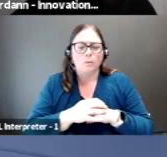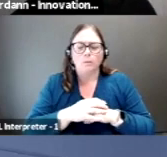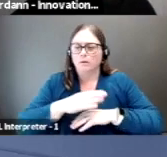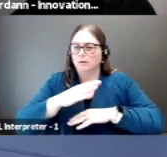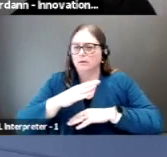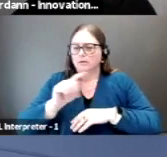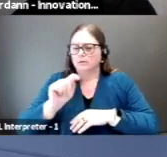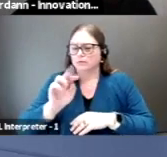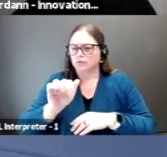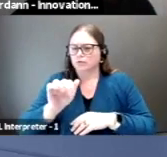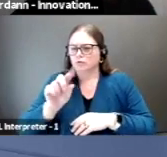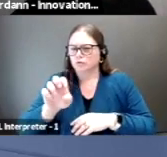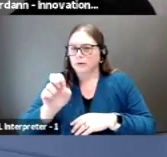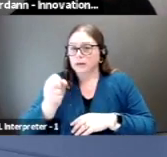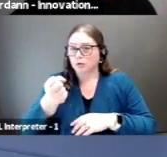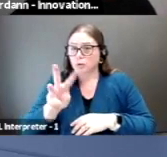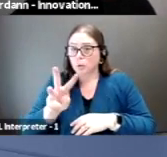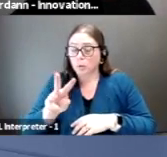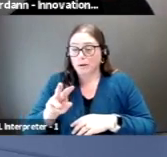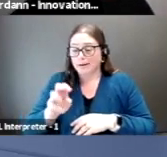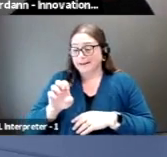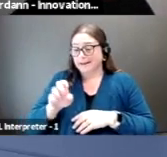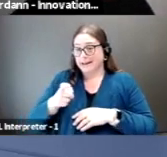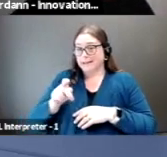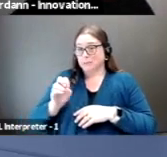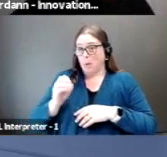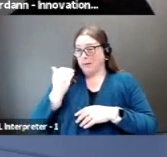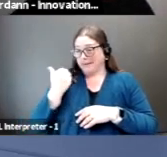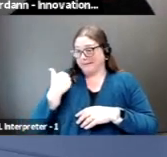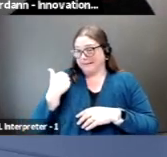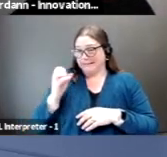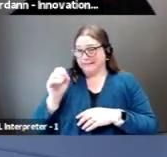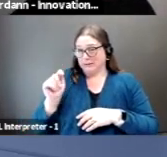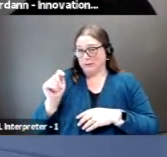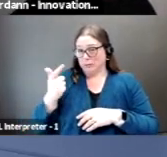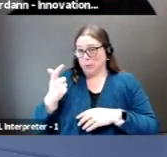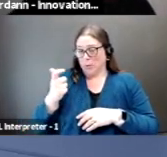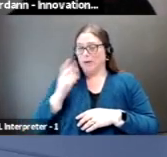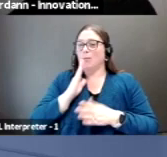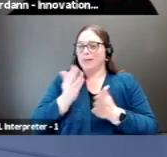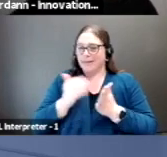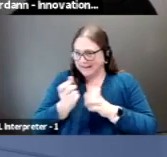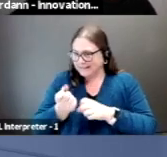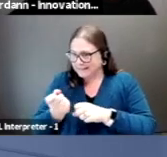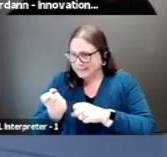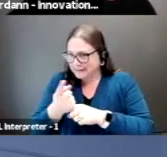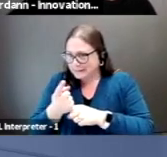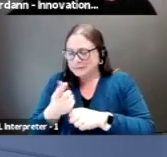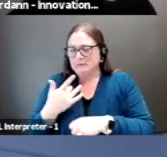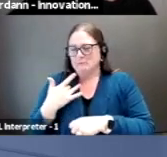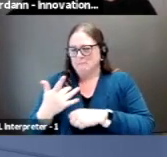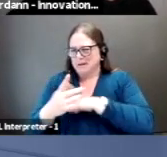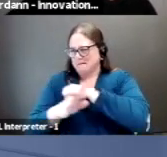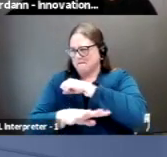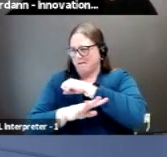place last month on October 21st, and we'll be back again next year, and it usually takes place in the fall